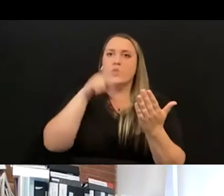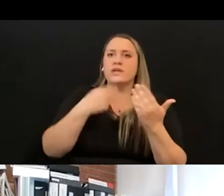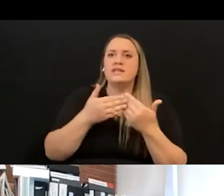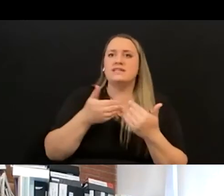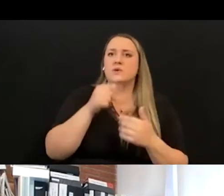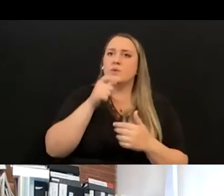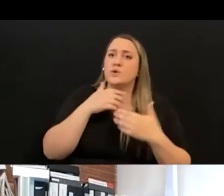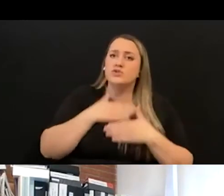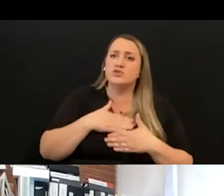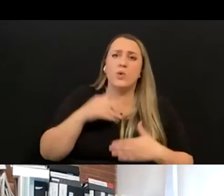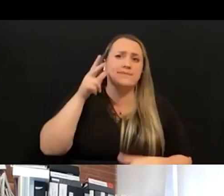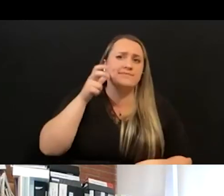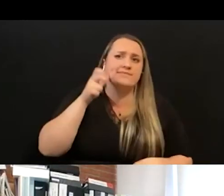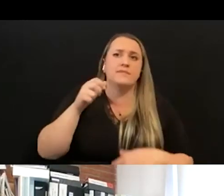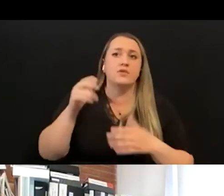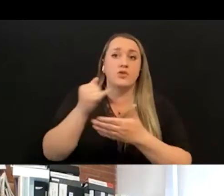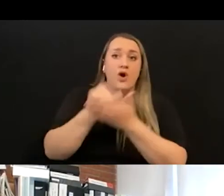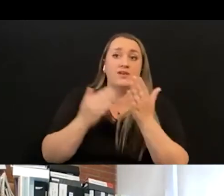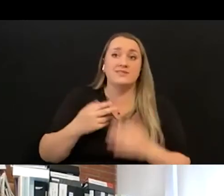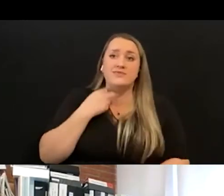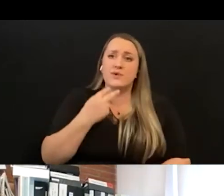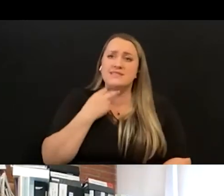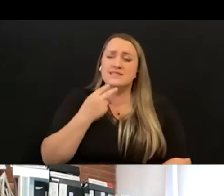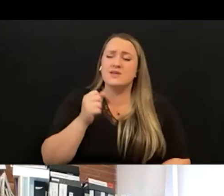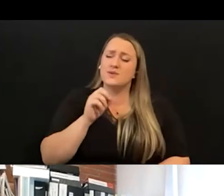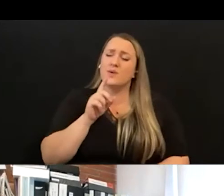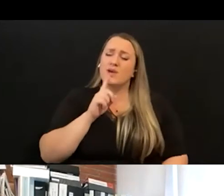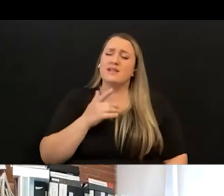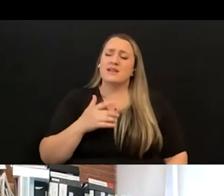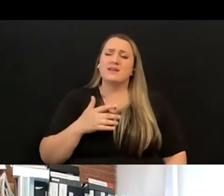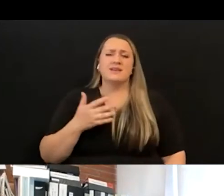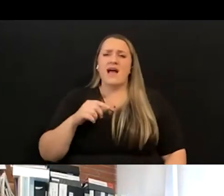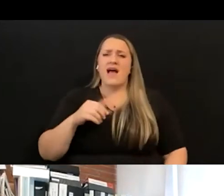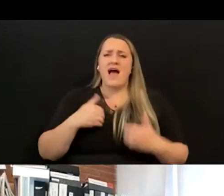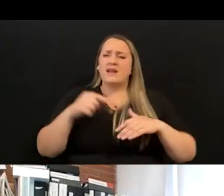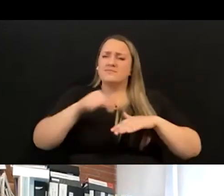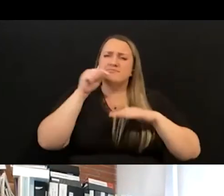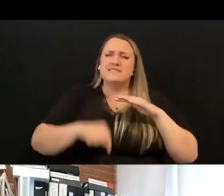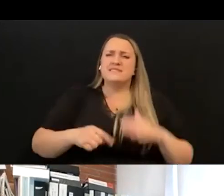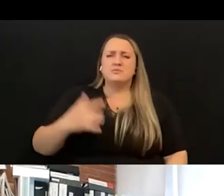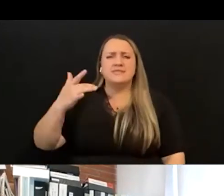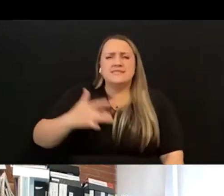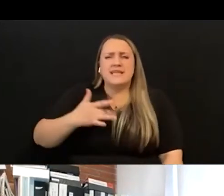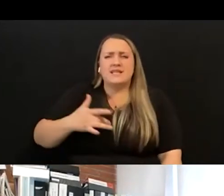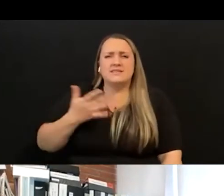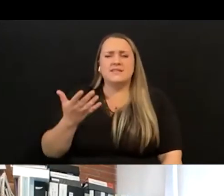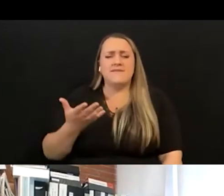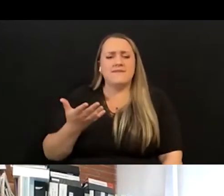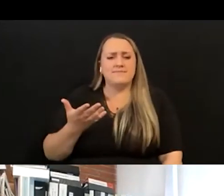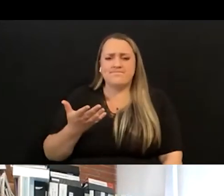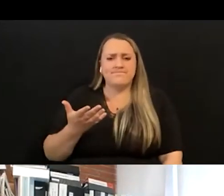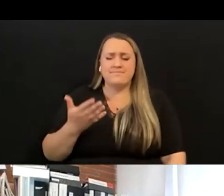voices. So there was a really just a deep sense of